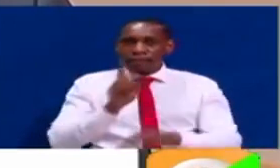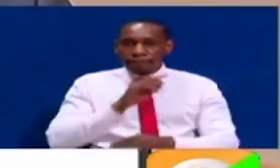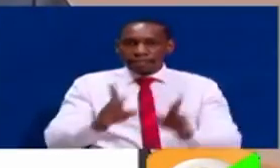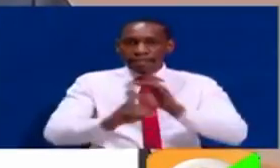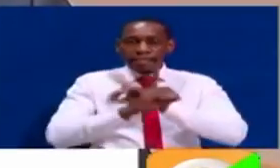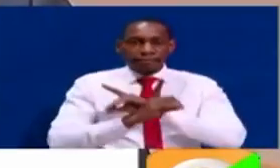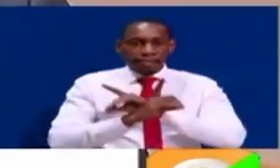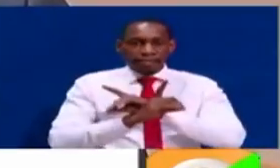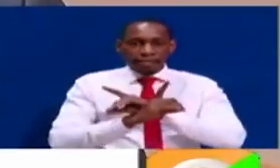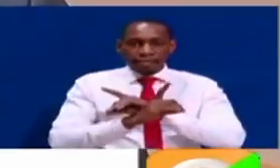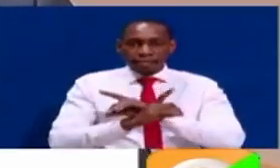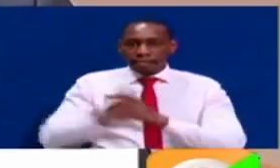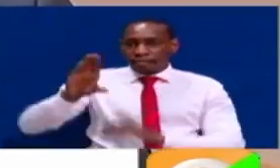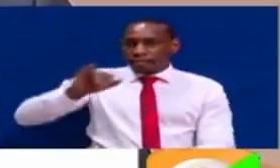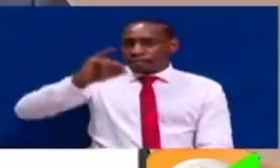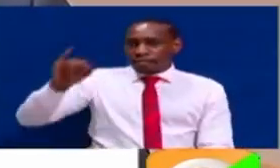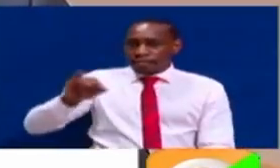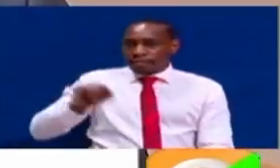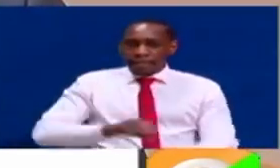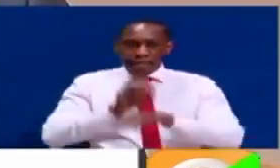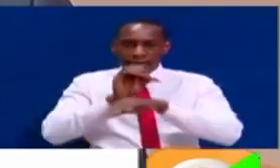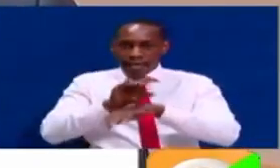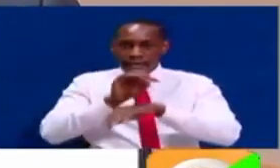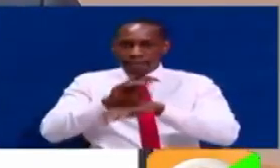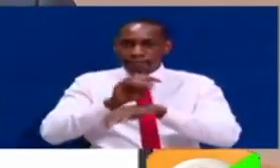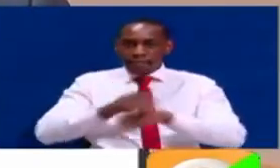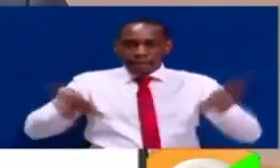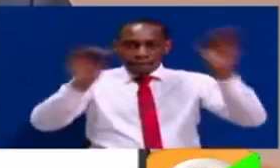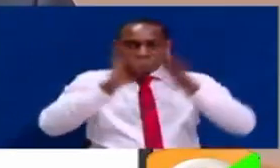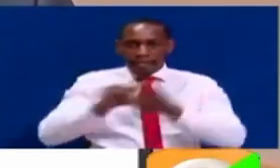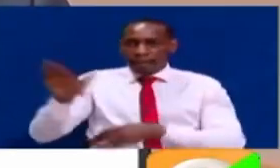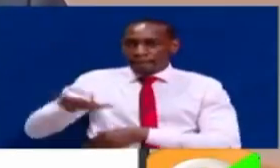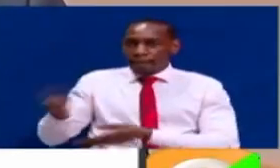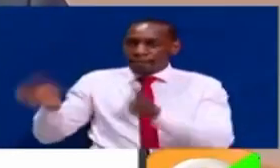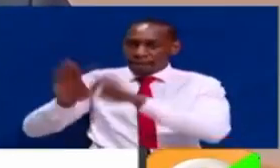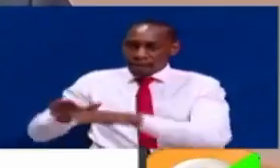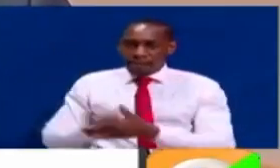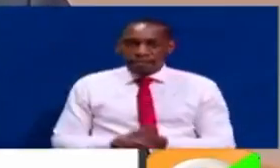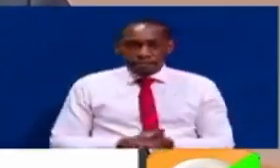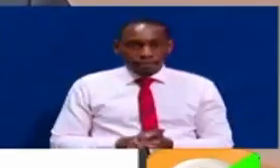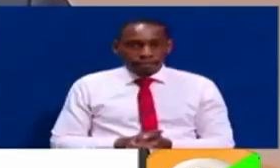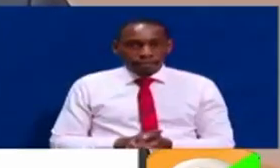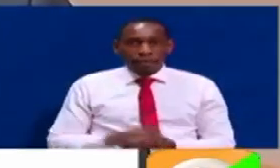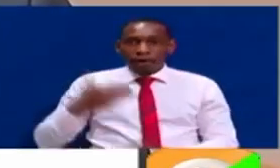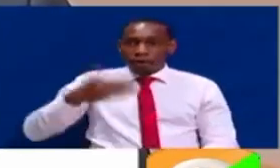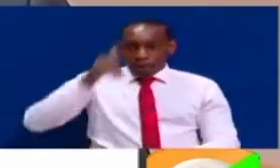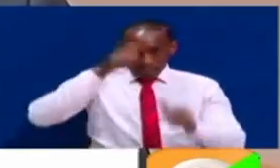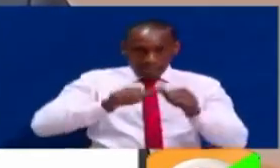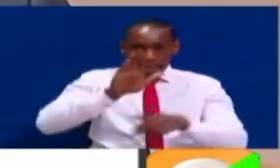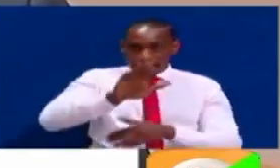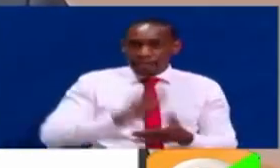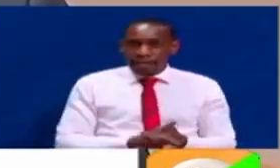their turf when Chief Justice David Maraga advised the president to dissolve parliament? As I always remind